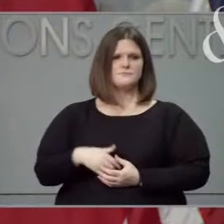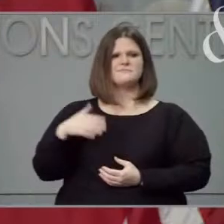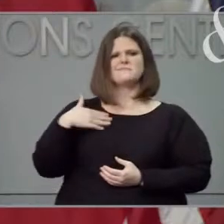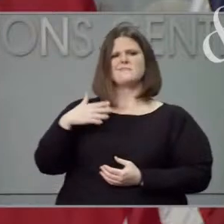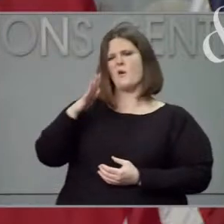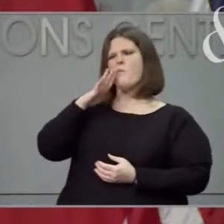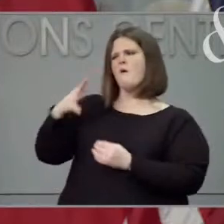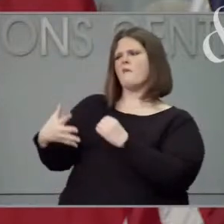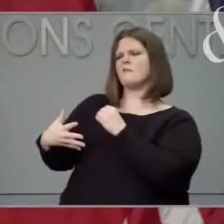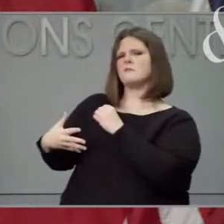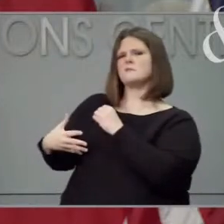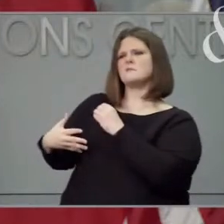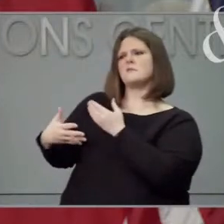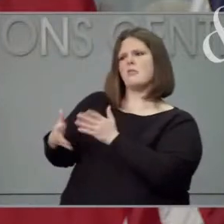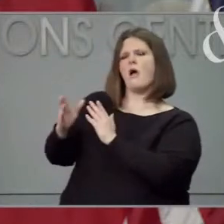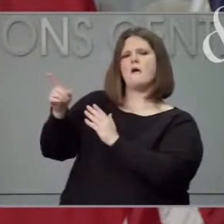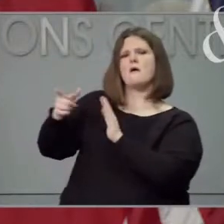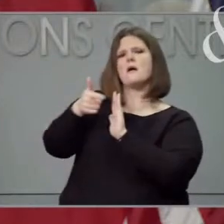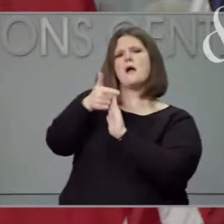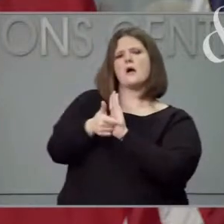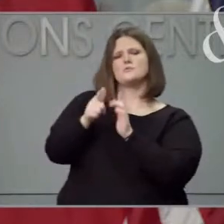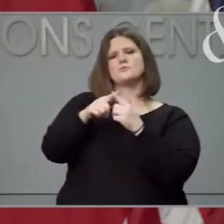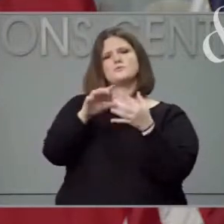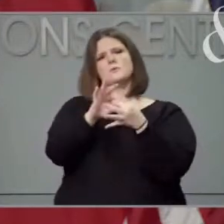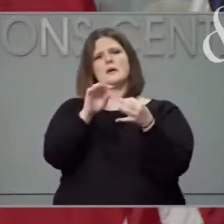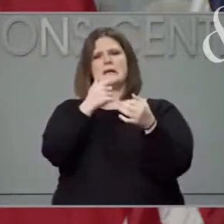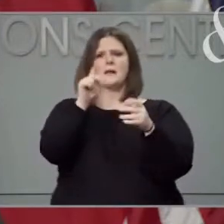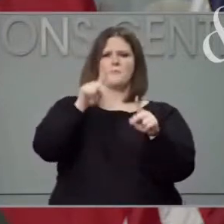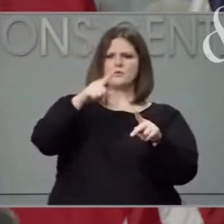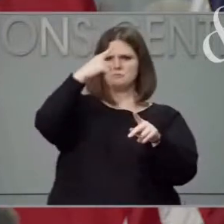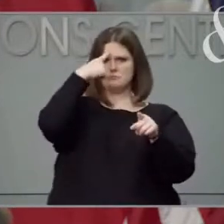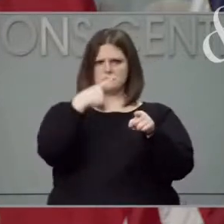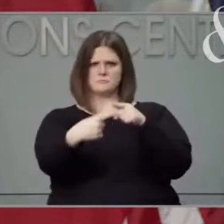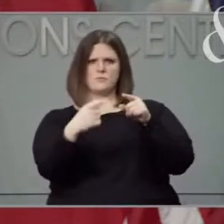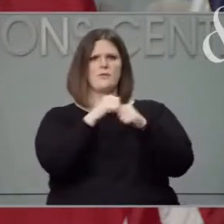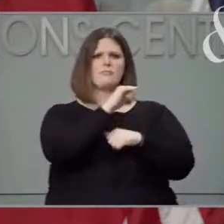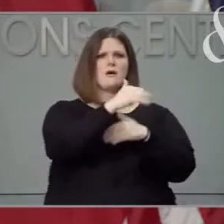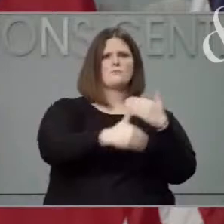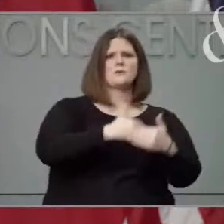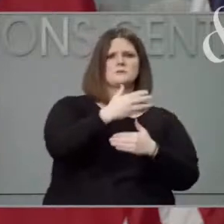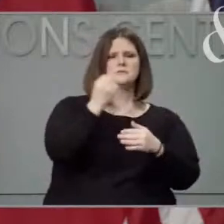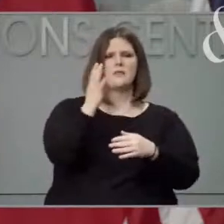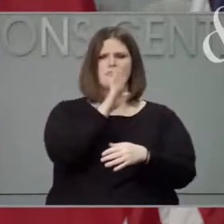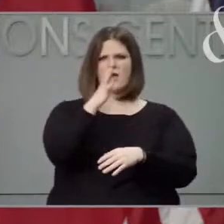over to our general counsel who handles the challenges and protest processes.